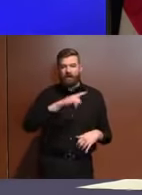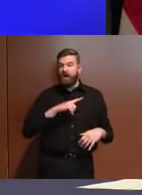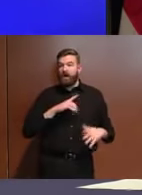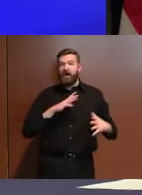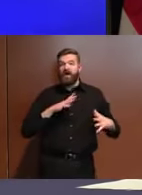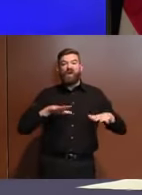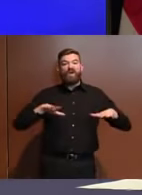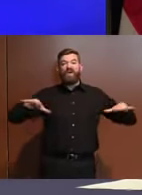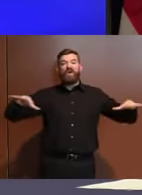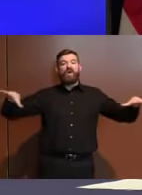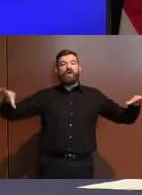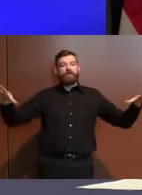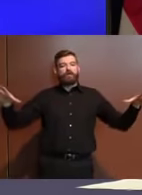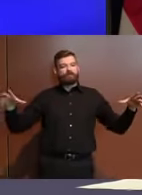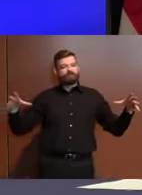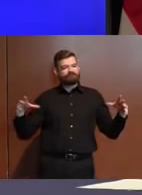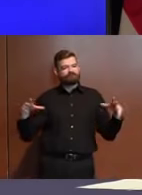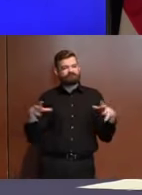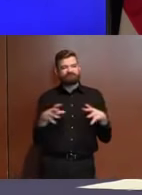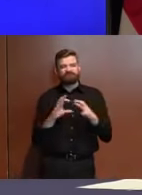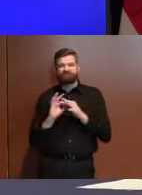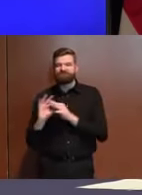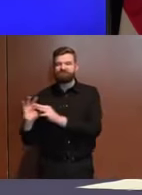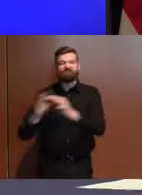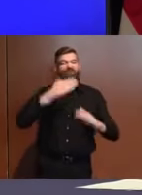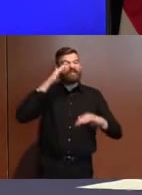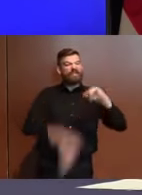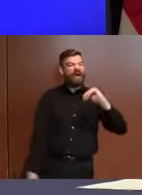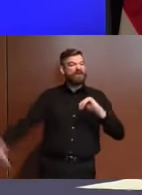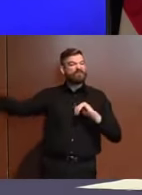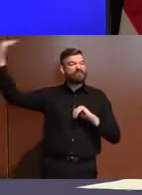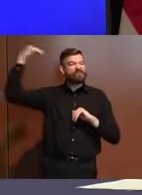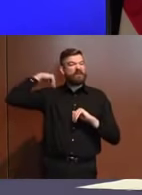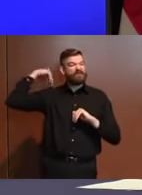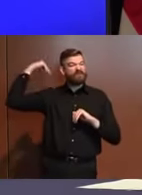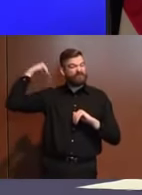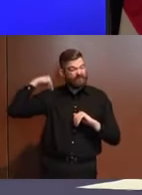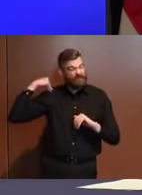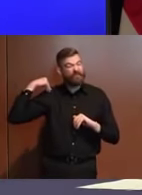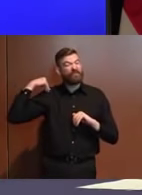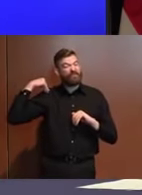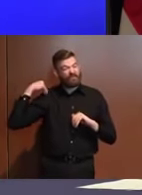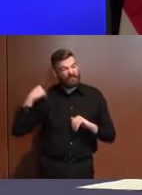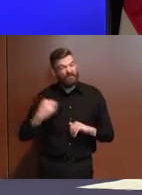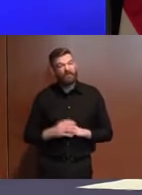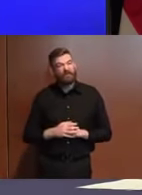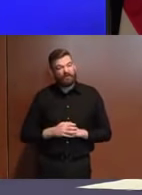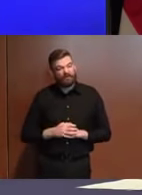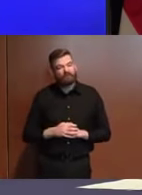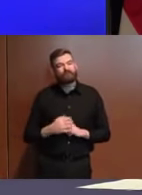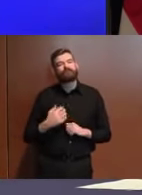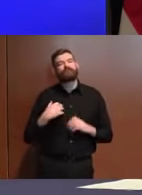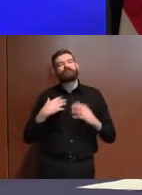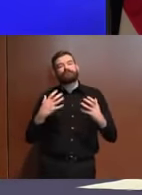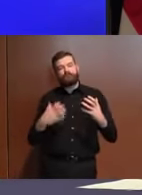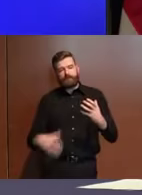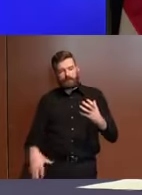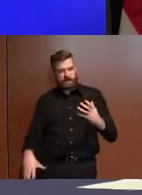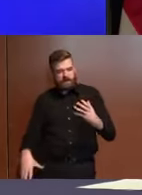before. And I would just say, as a practical matter, particularly to somebody who you know is alone, literally